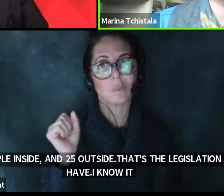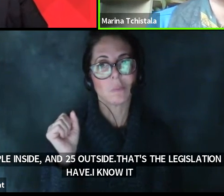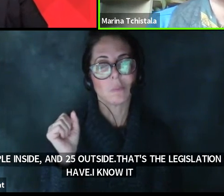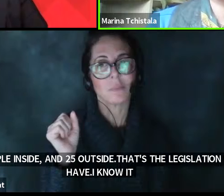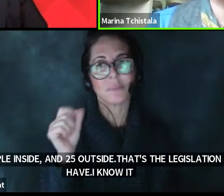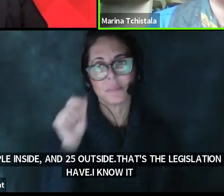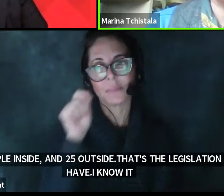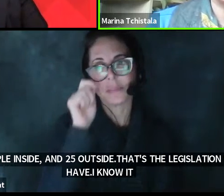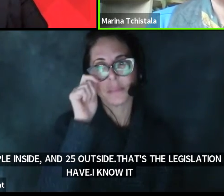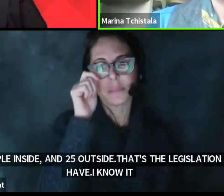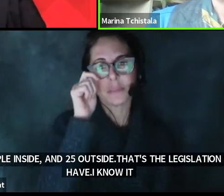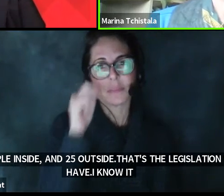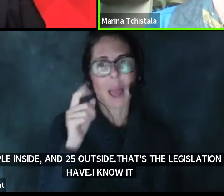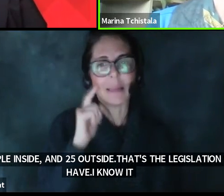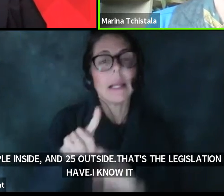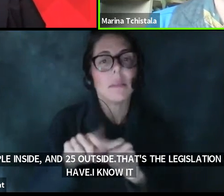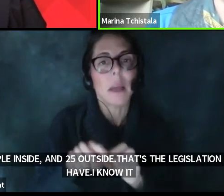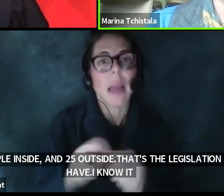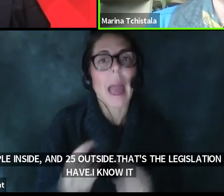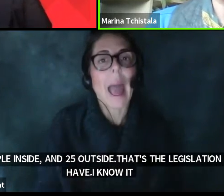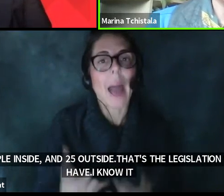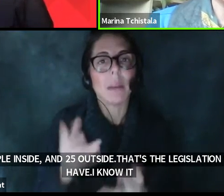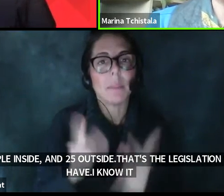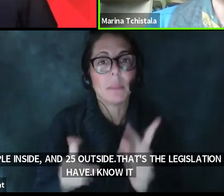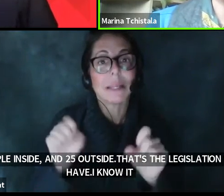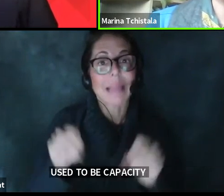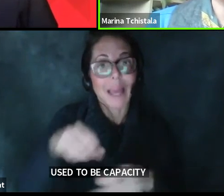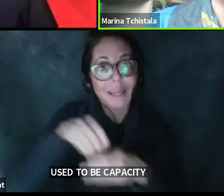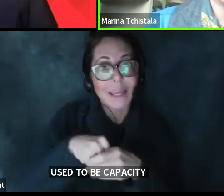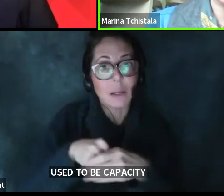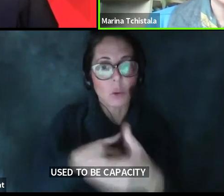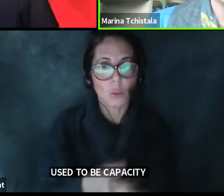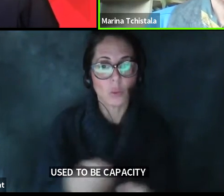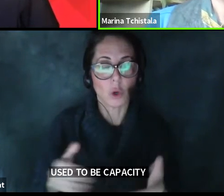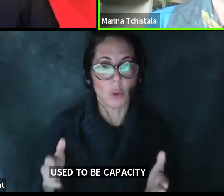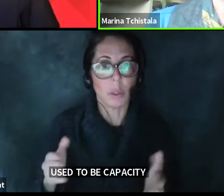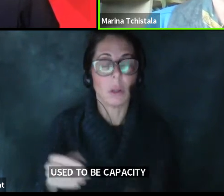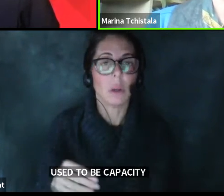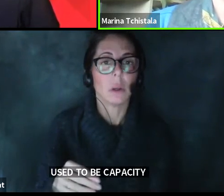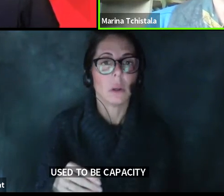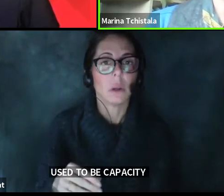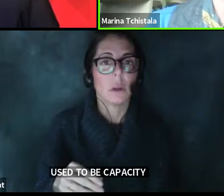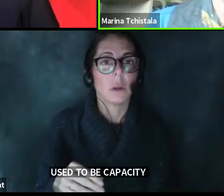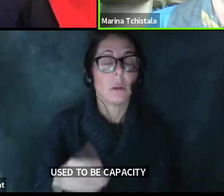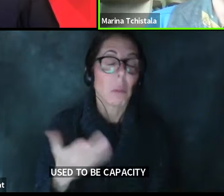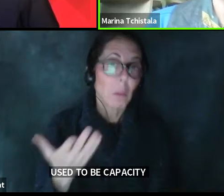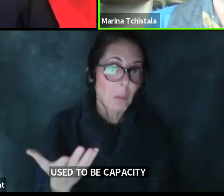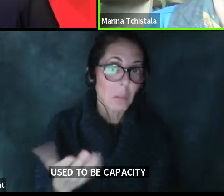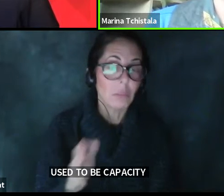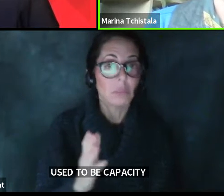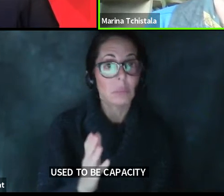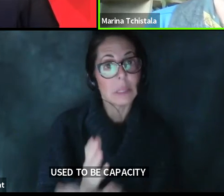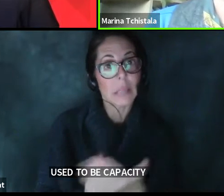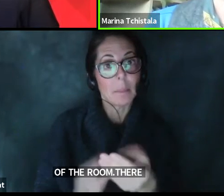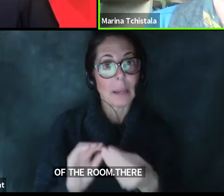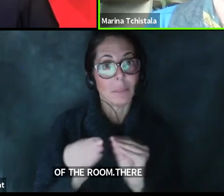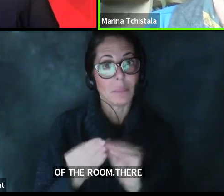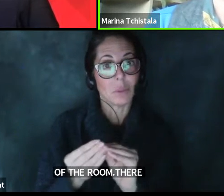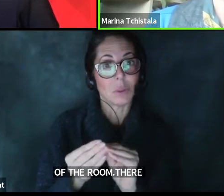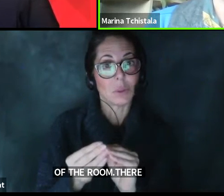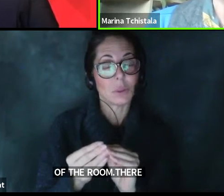capacity of the room. There are also capacity of the room norms, which are very specific